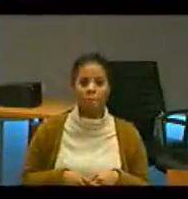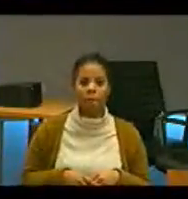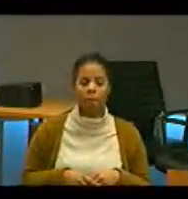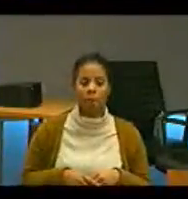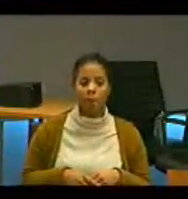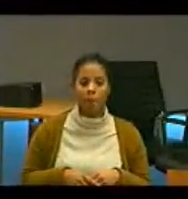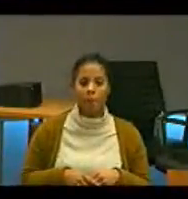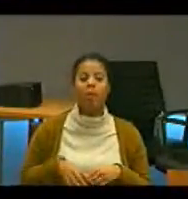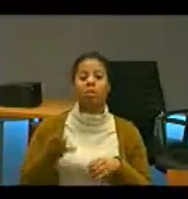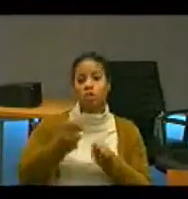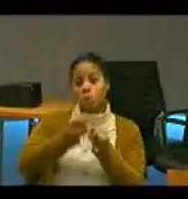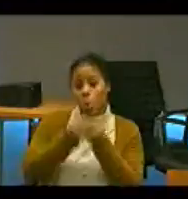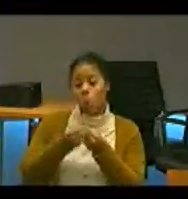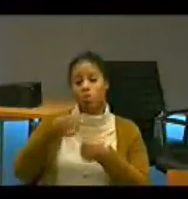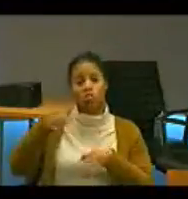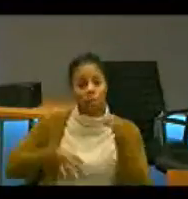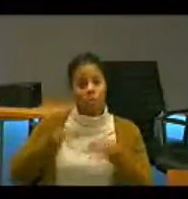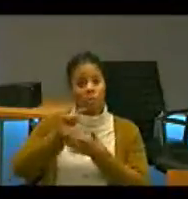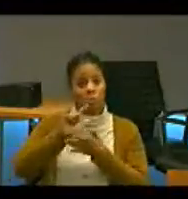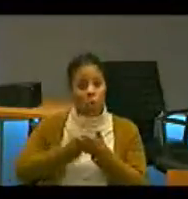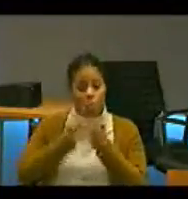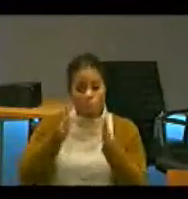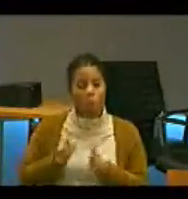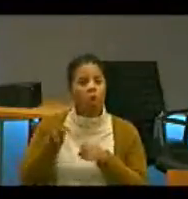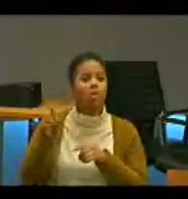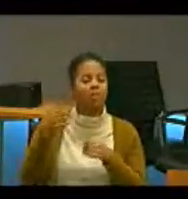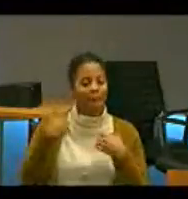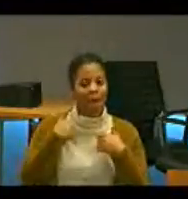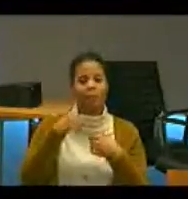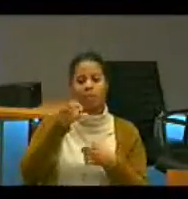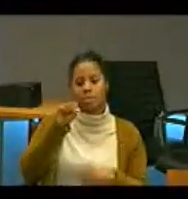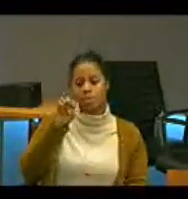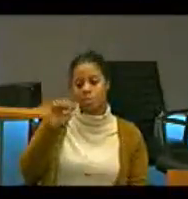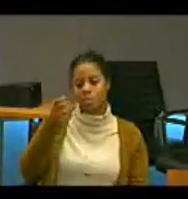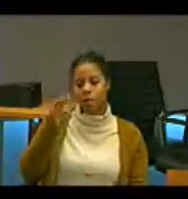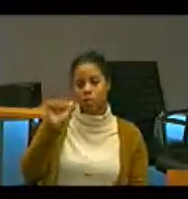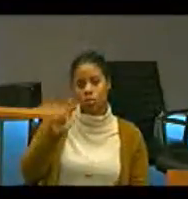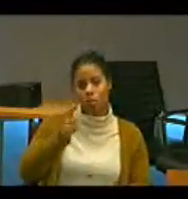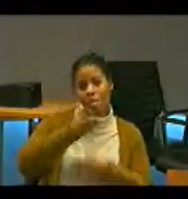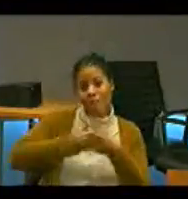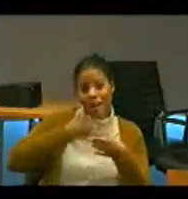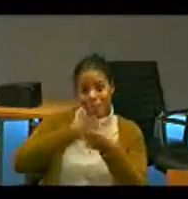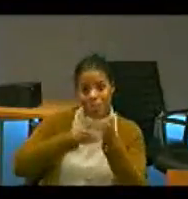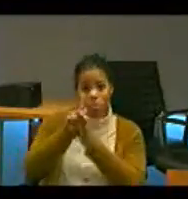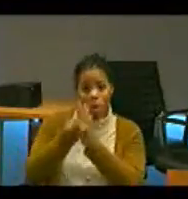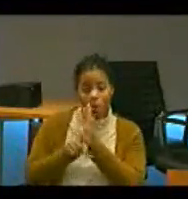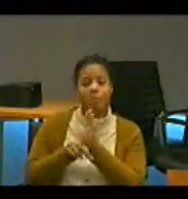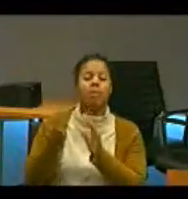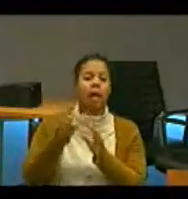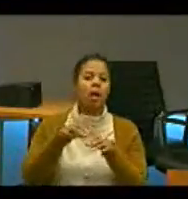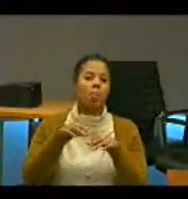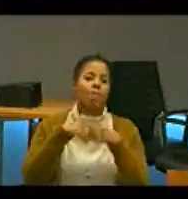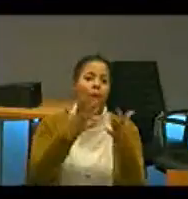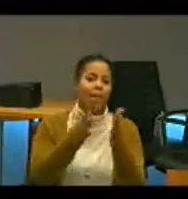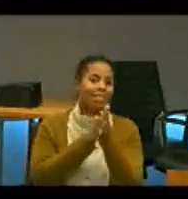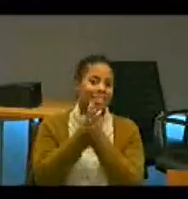warriors created sexual harassment policies that ended up creating incentives for schools